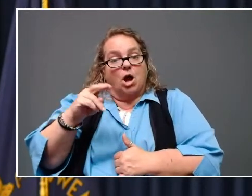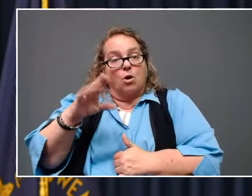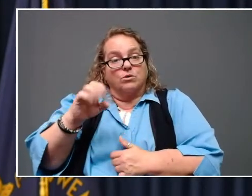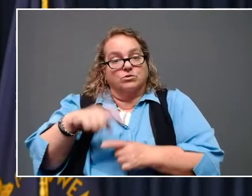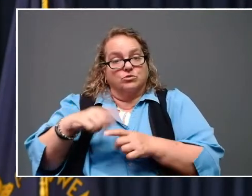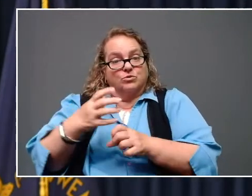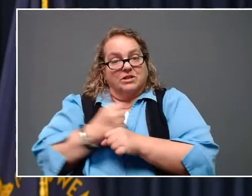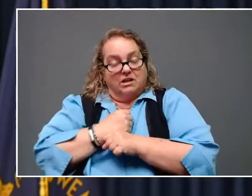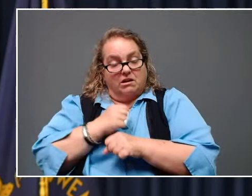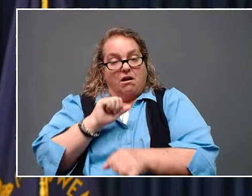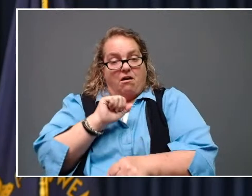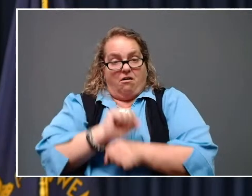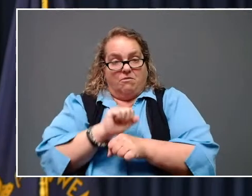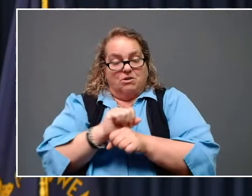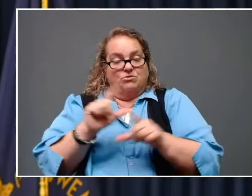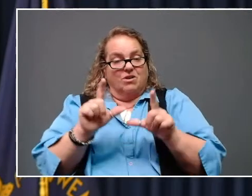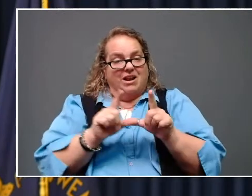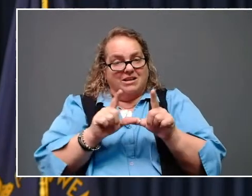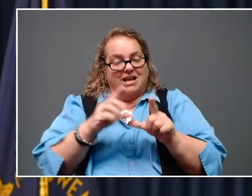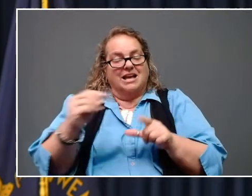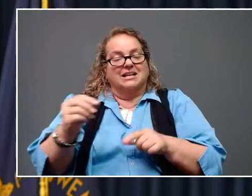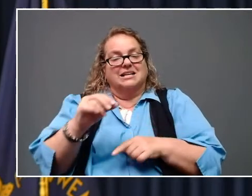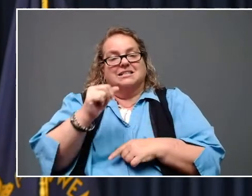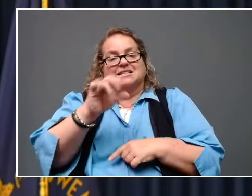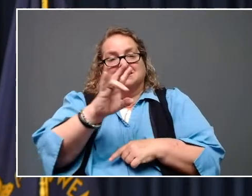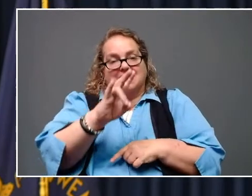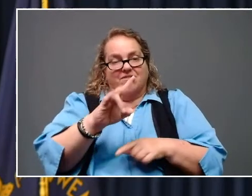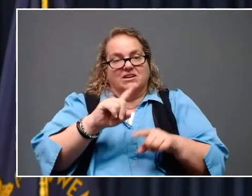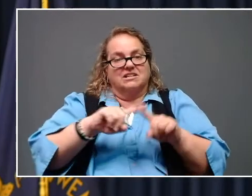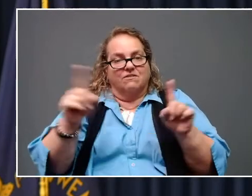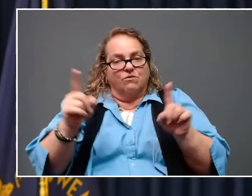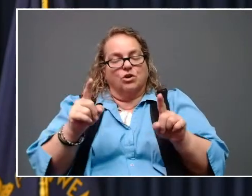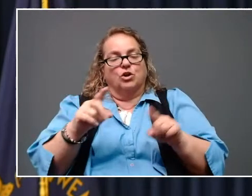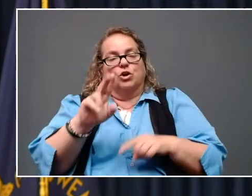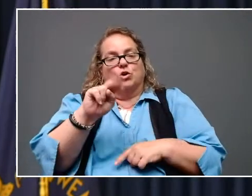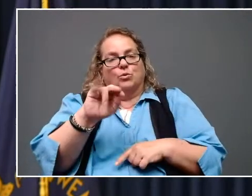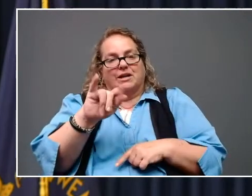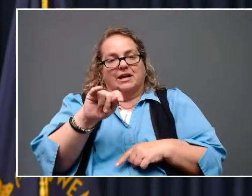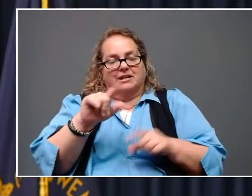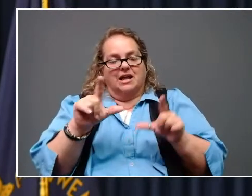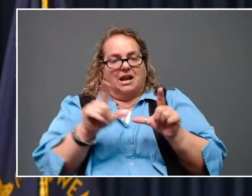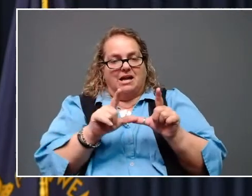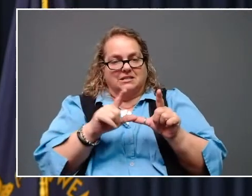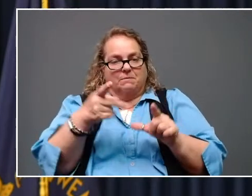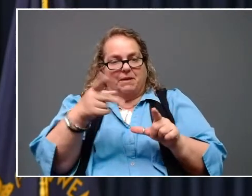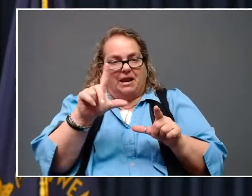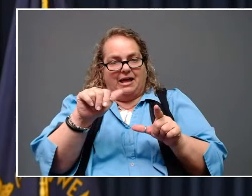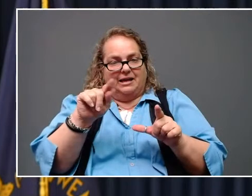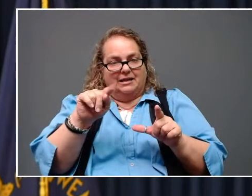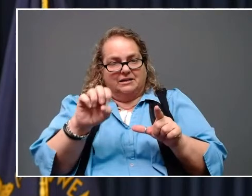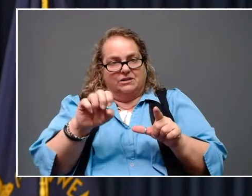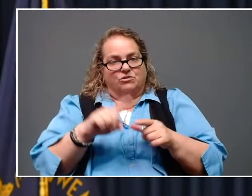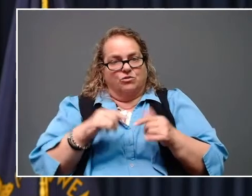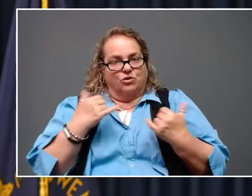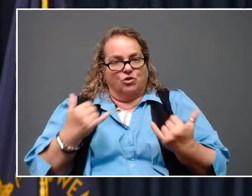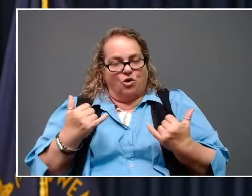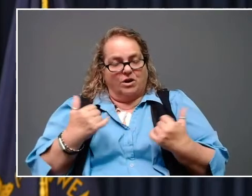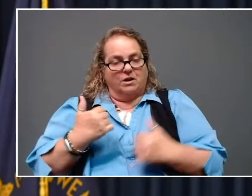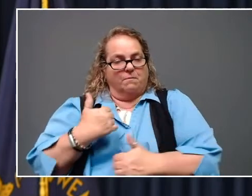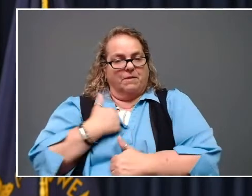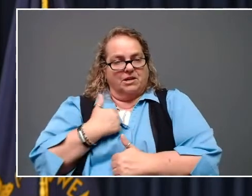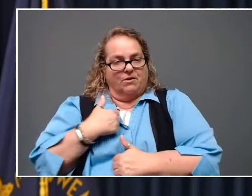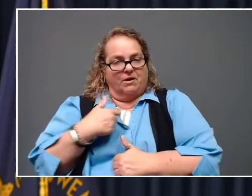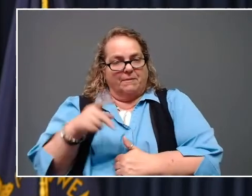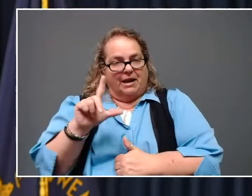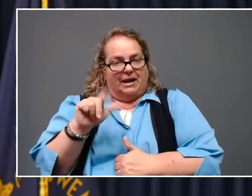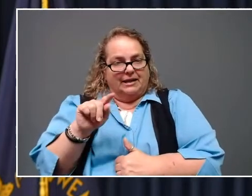active military unit license plates to the 28 current military-related plates. That was